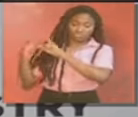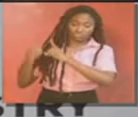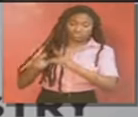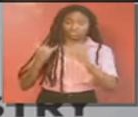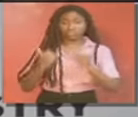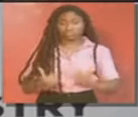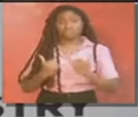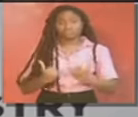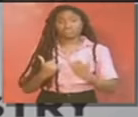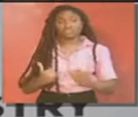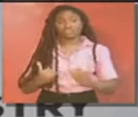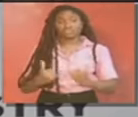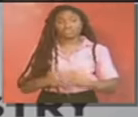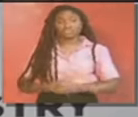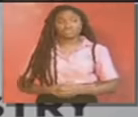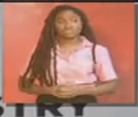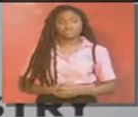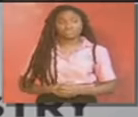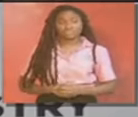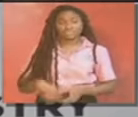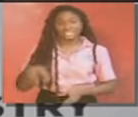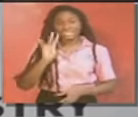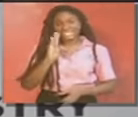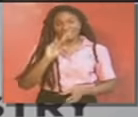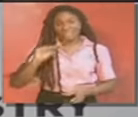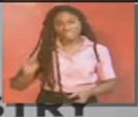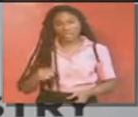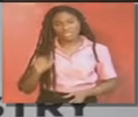Tobago. Of these,